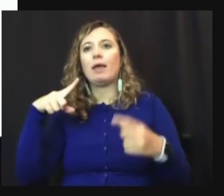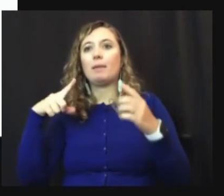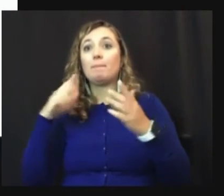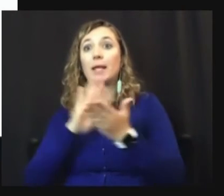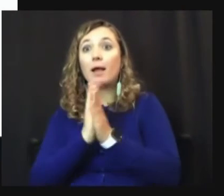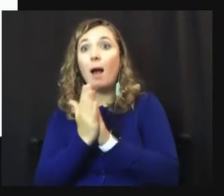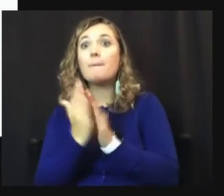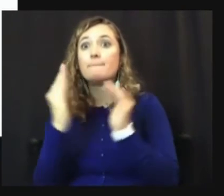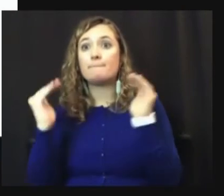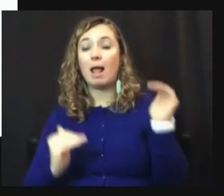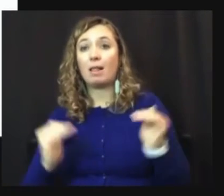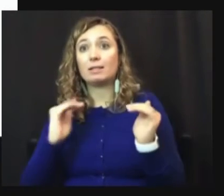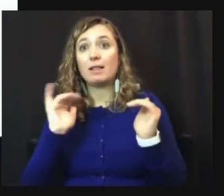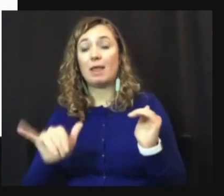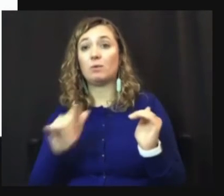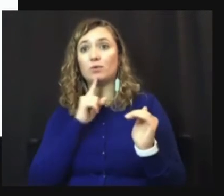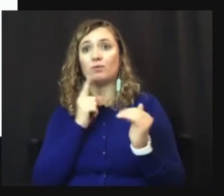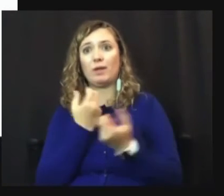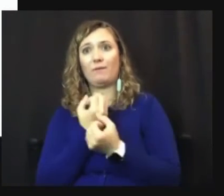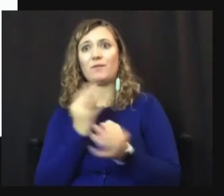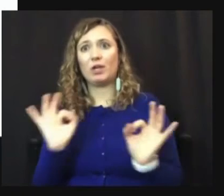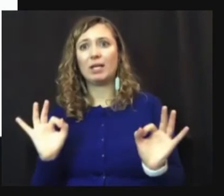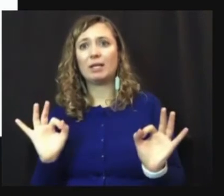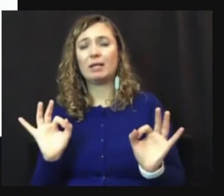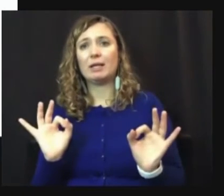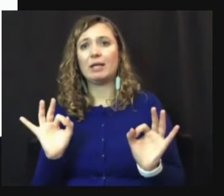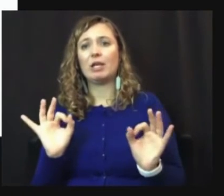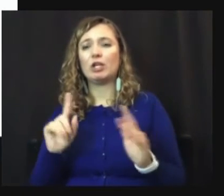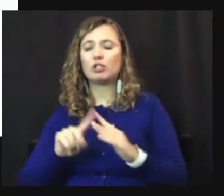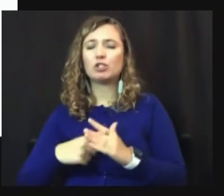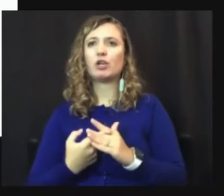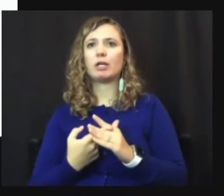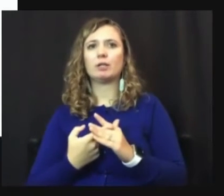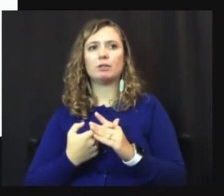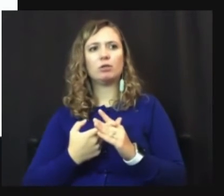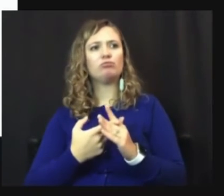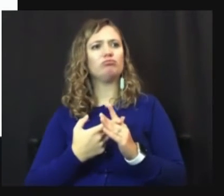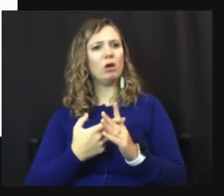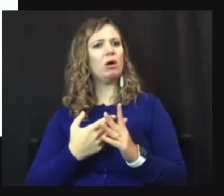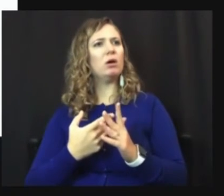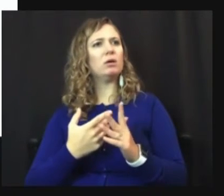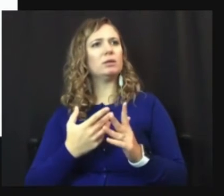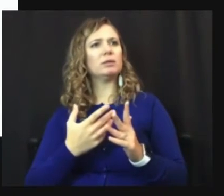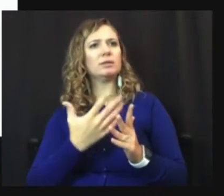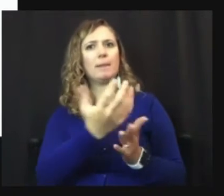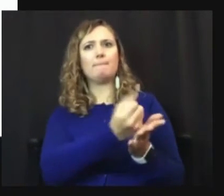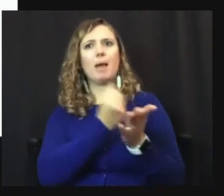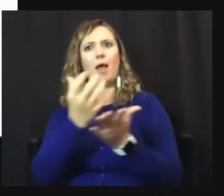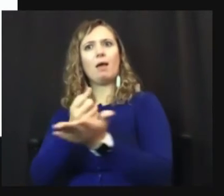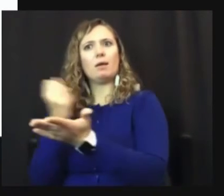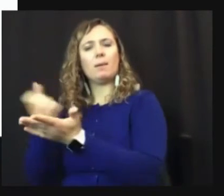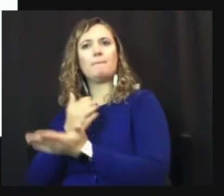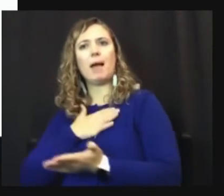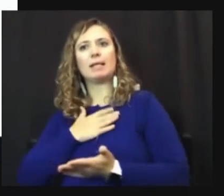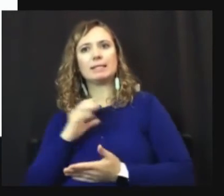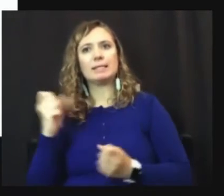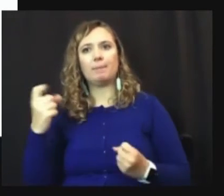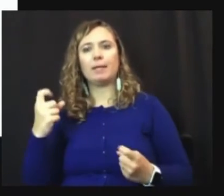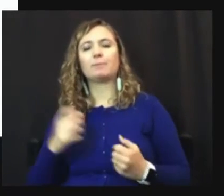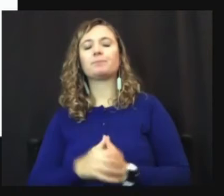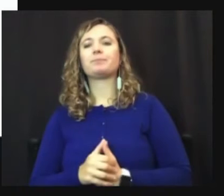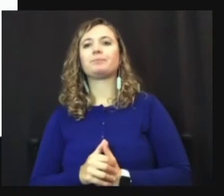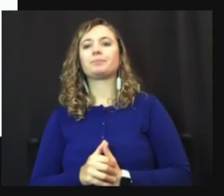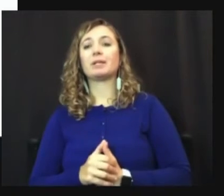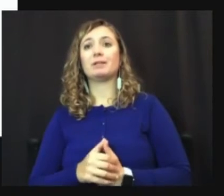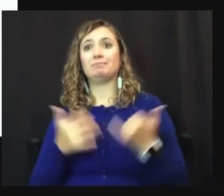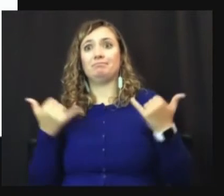was liberating. And I started reclaiming these stems. And I have to say that I'm so much more happy